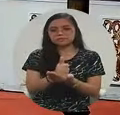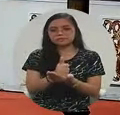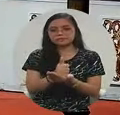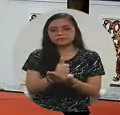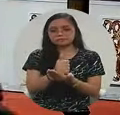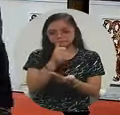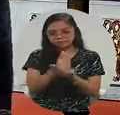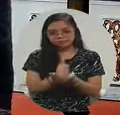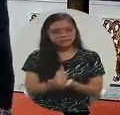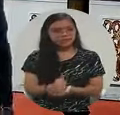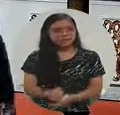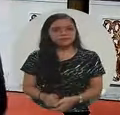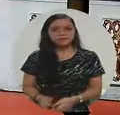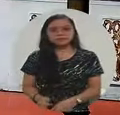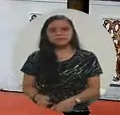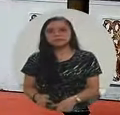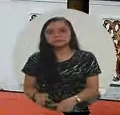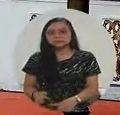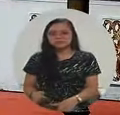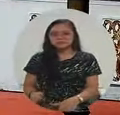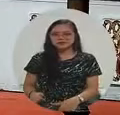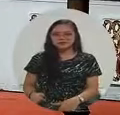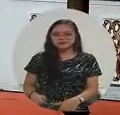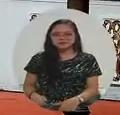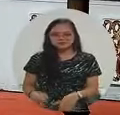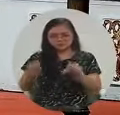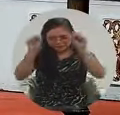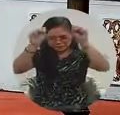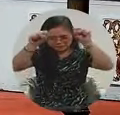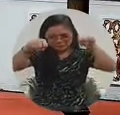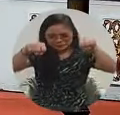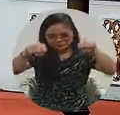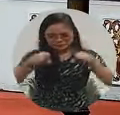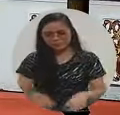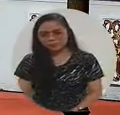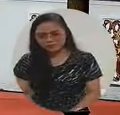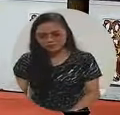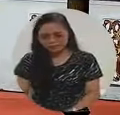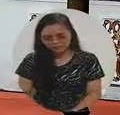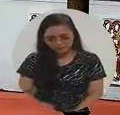amen. Let's bow our heads for prayer